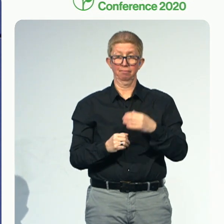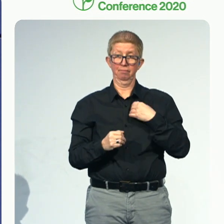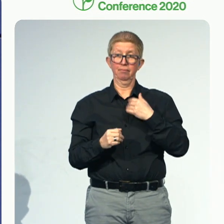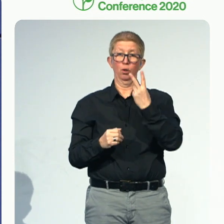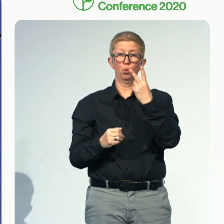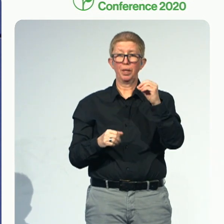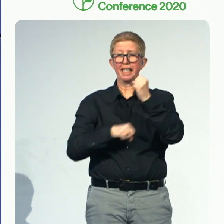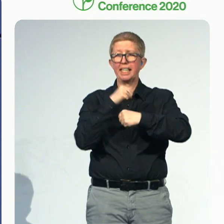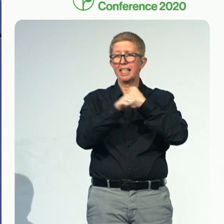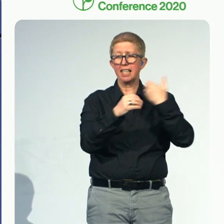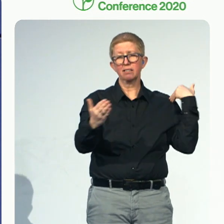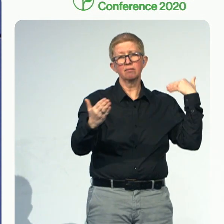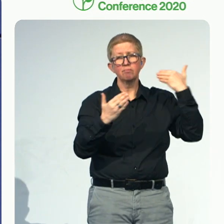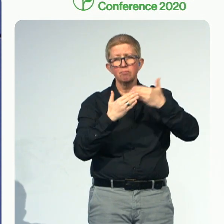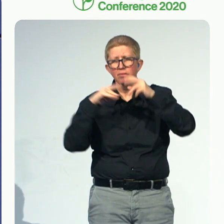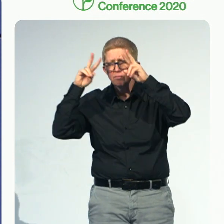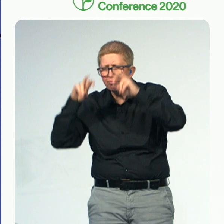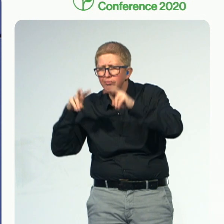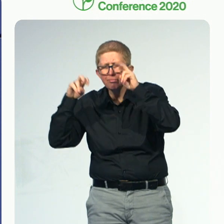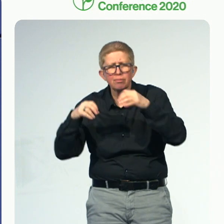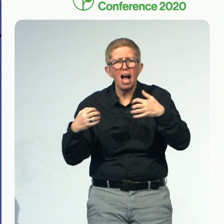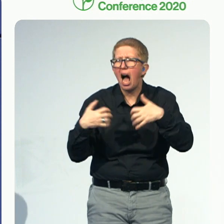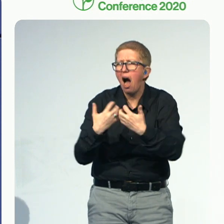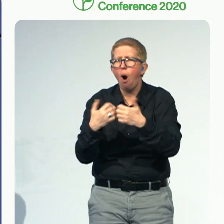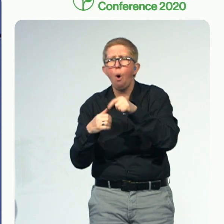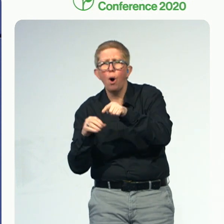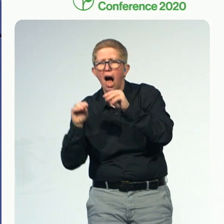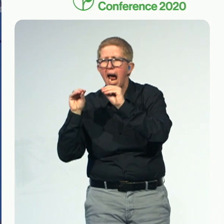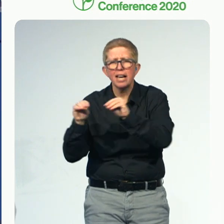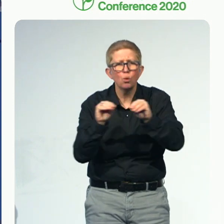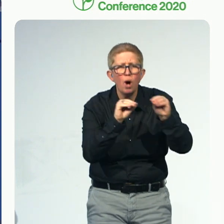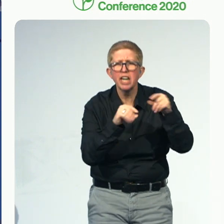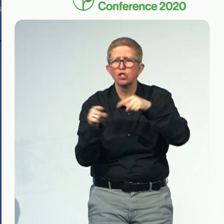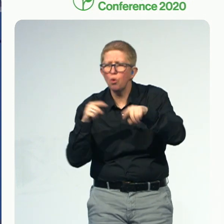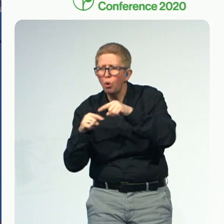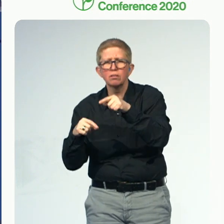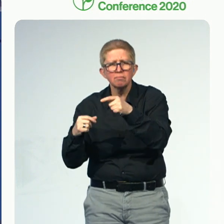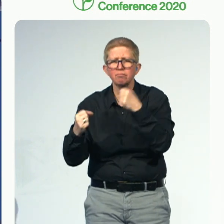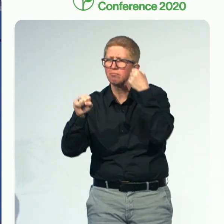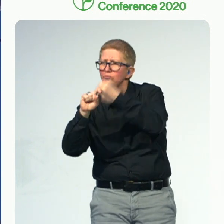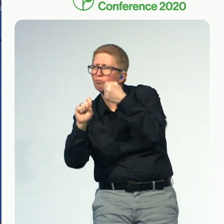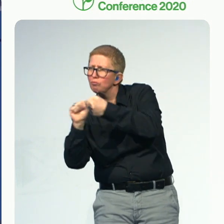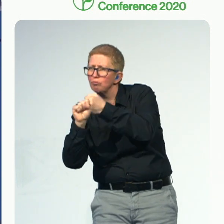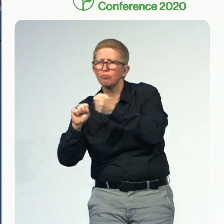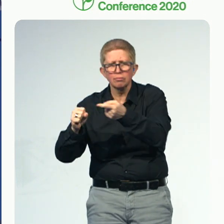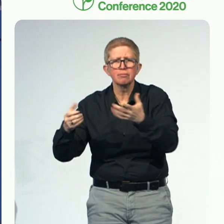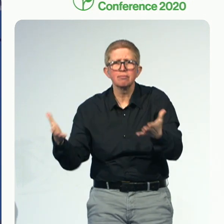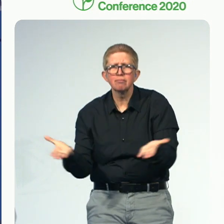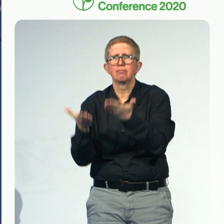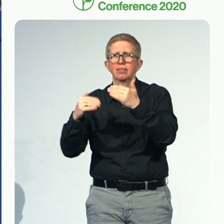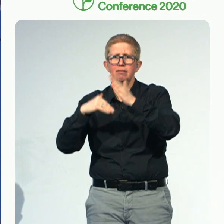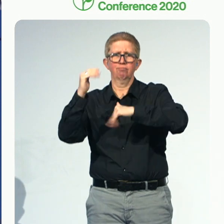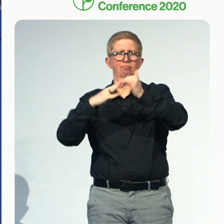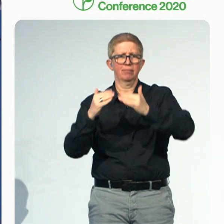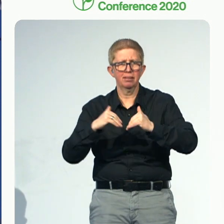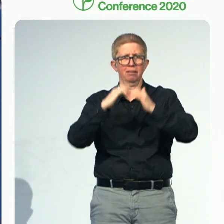in promoting inclusive education. Thanks, Artemi. And to my right, third person on the panel is Brandstaetter, who